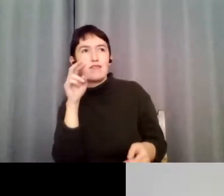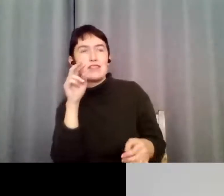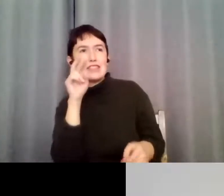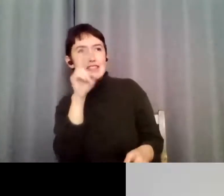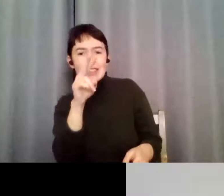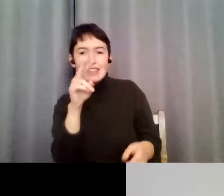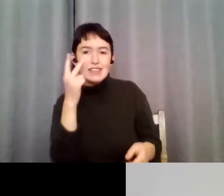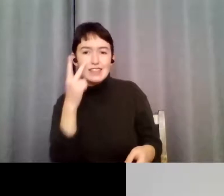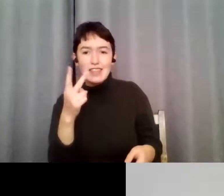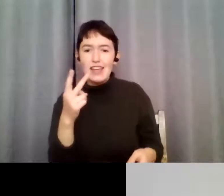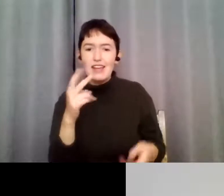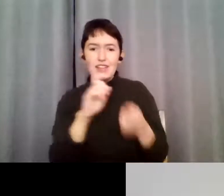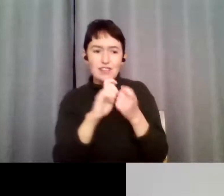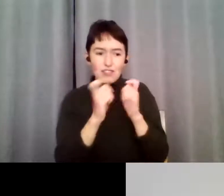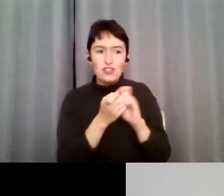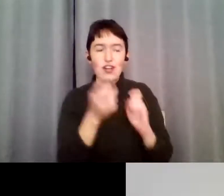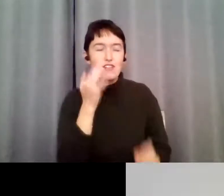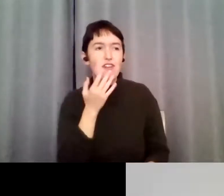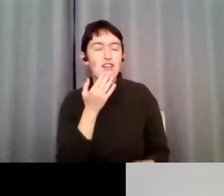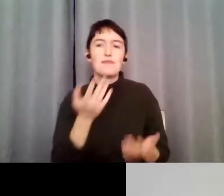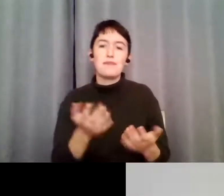pass by. So